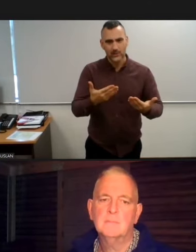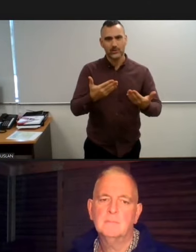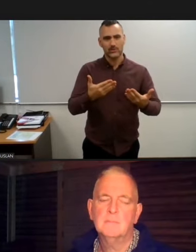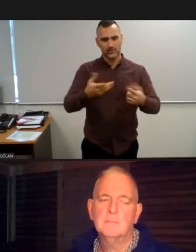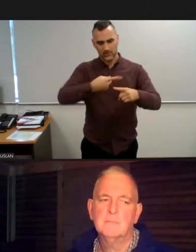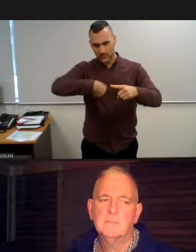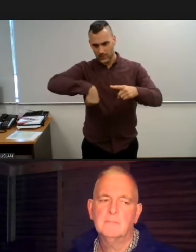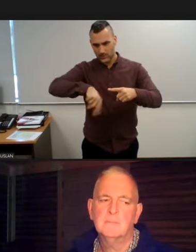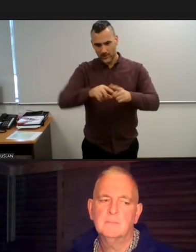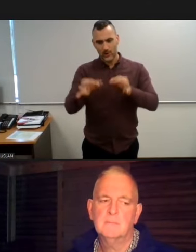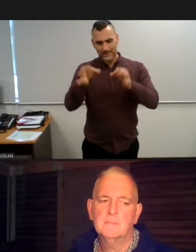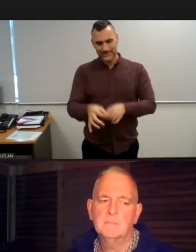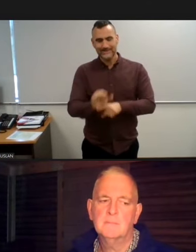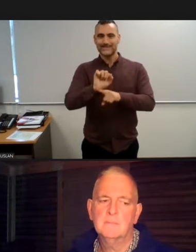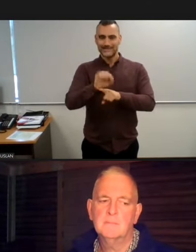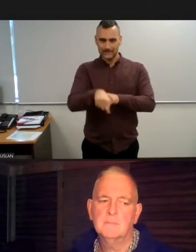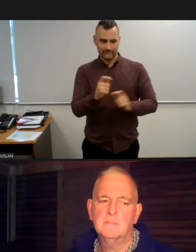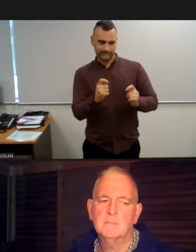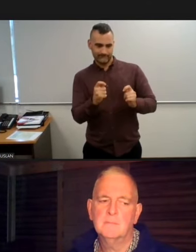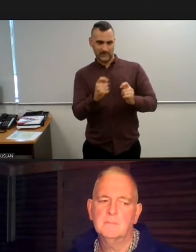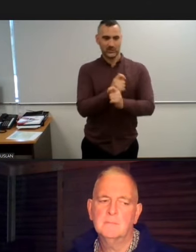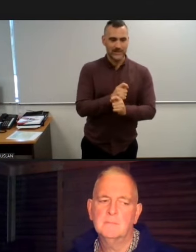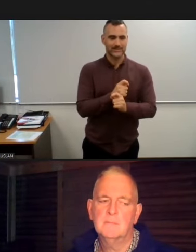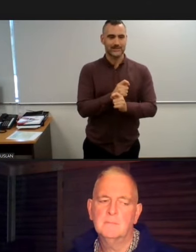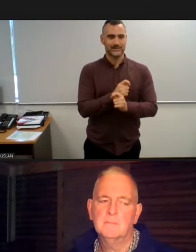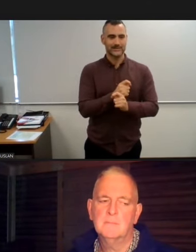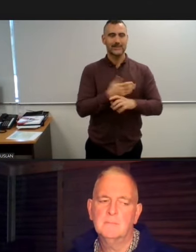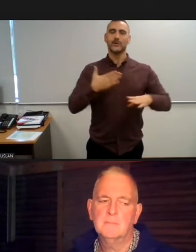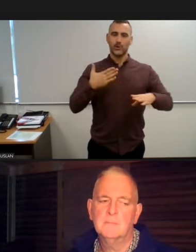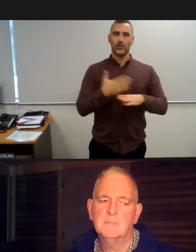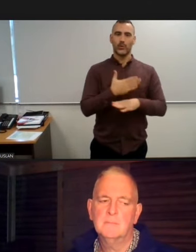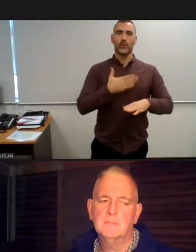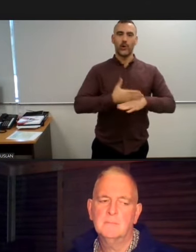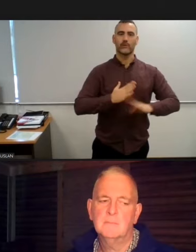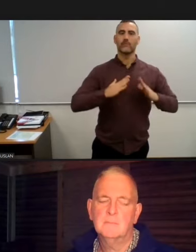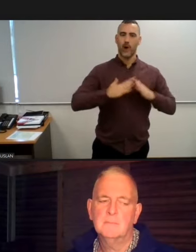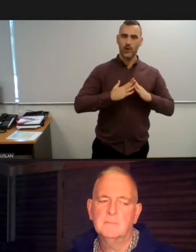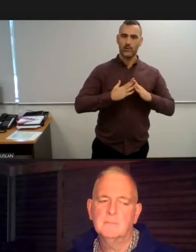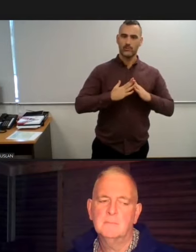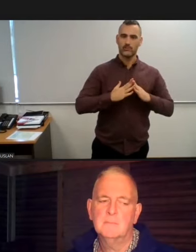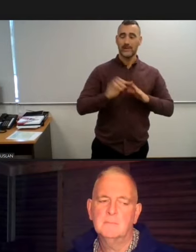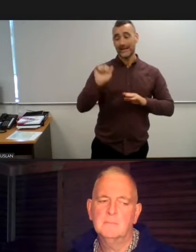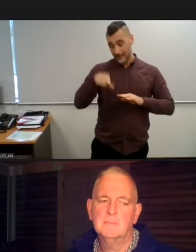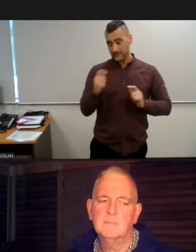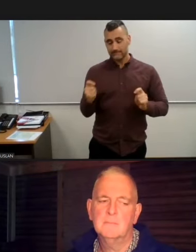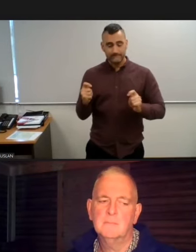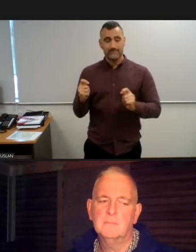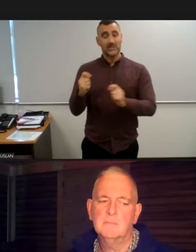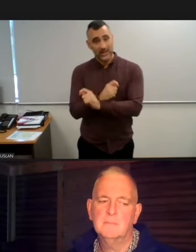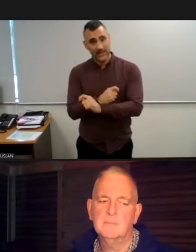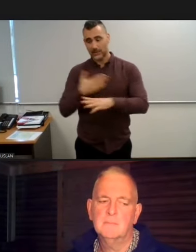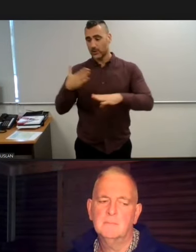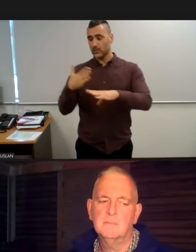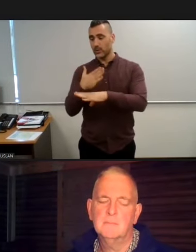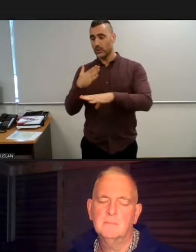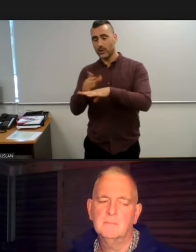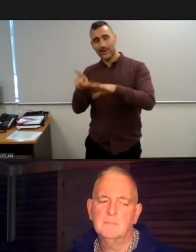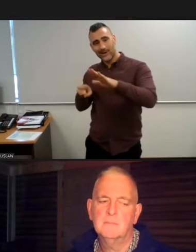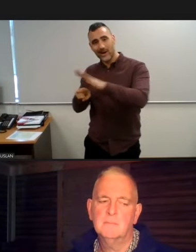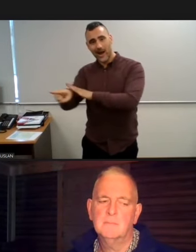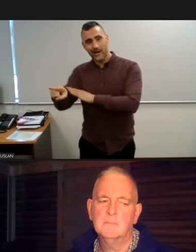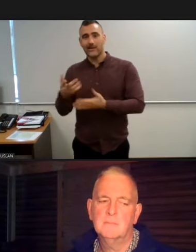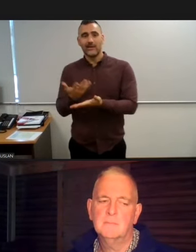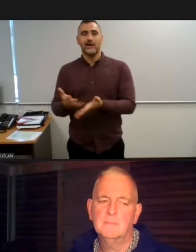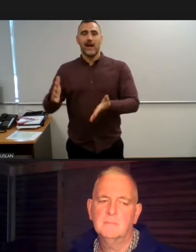adjusted their own working arrangements, their own working models, their own business models, and responded to the needs of the